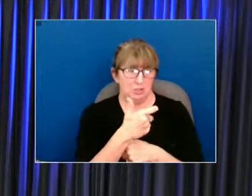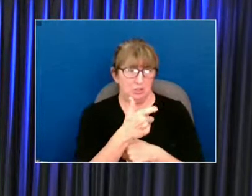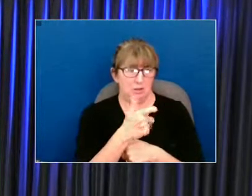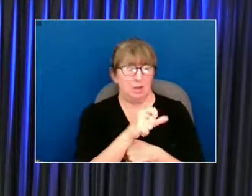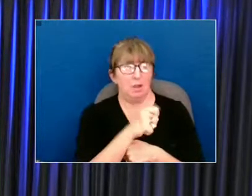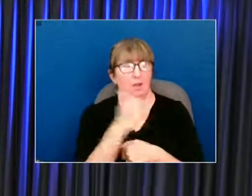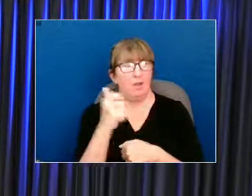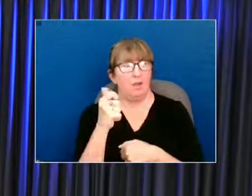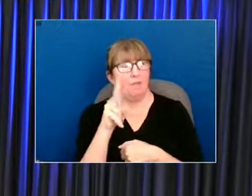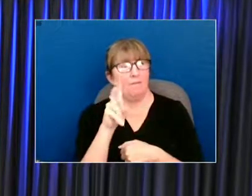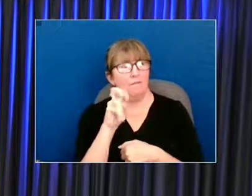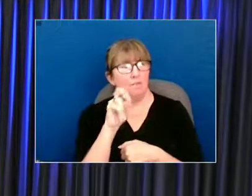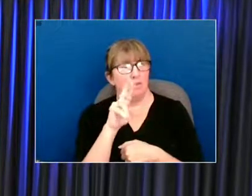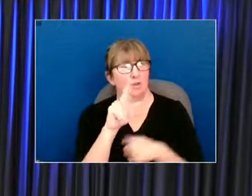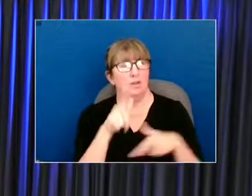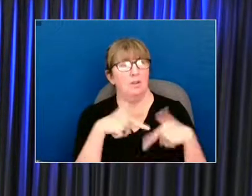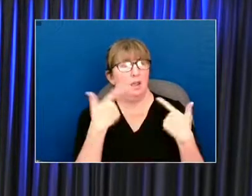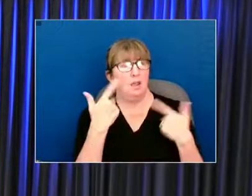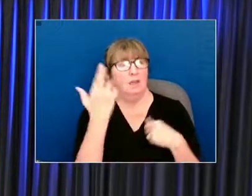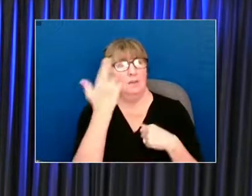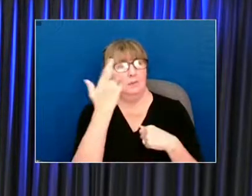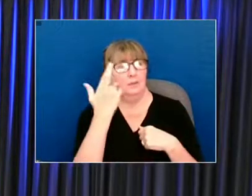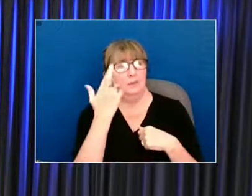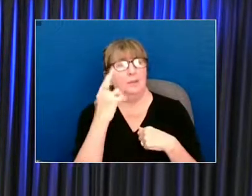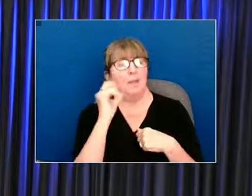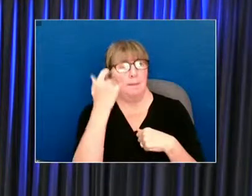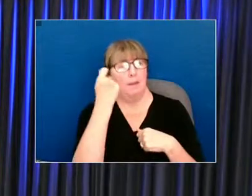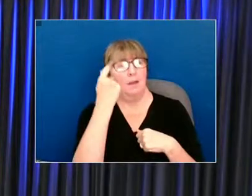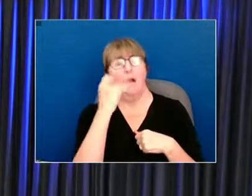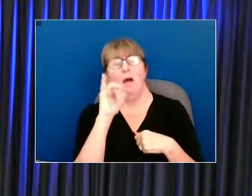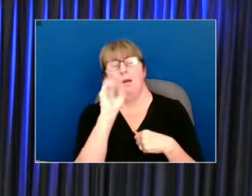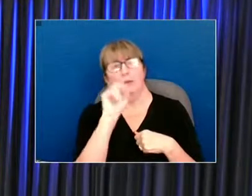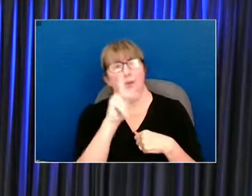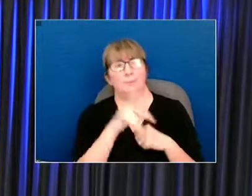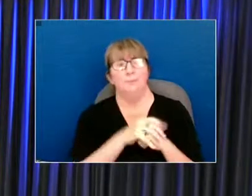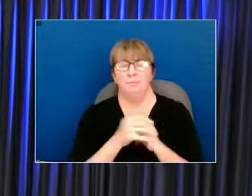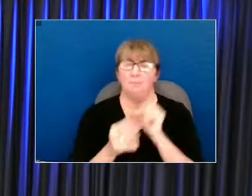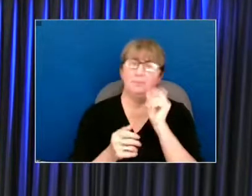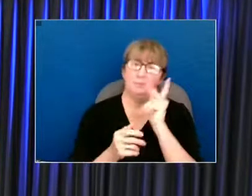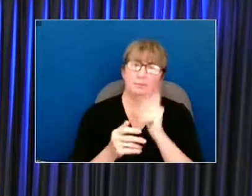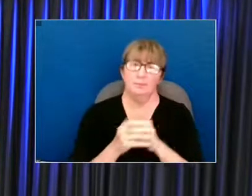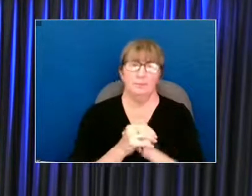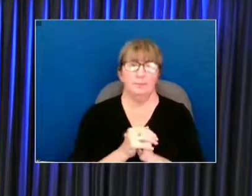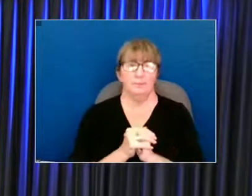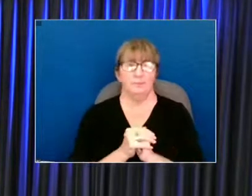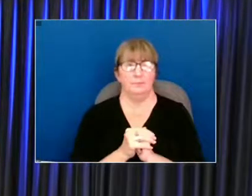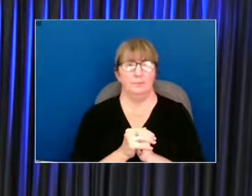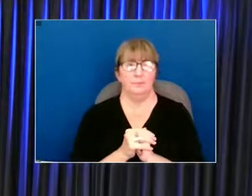not seeing it live. Oh, okay. That makes sense to me. Okay.